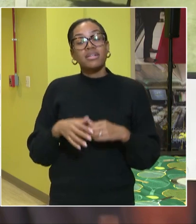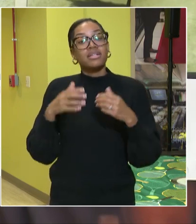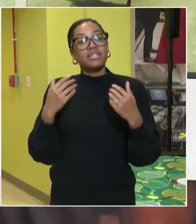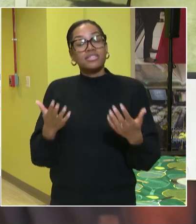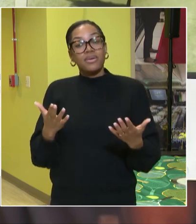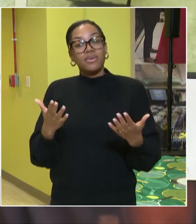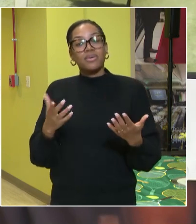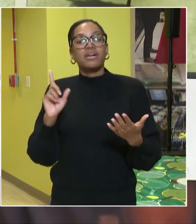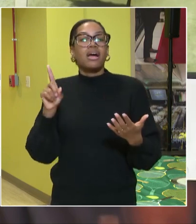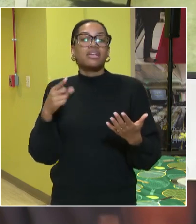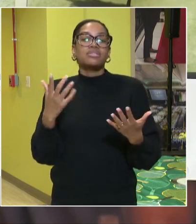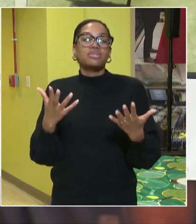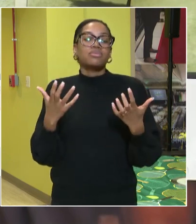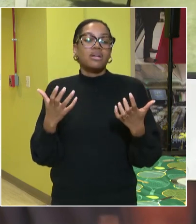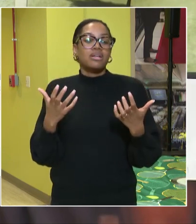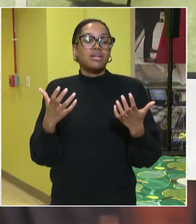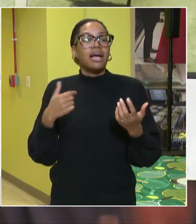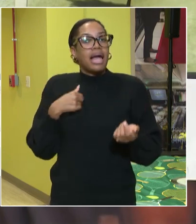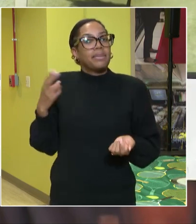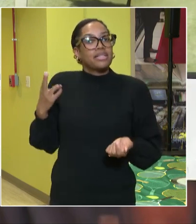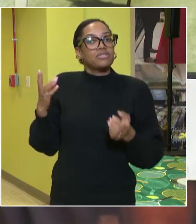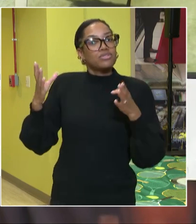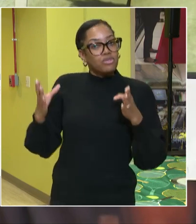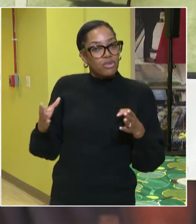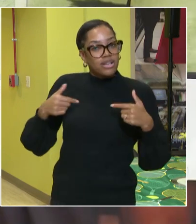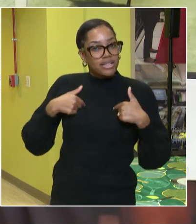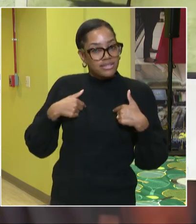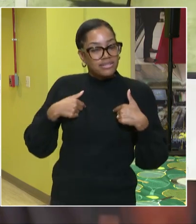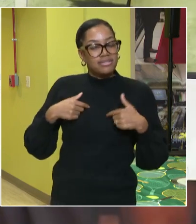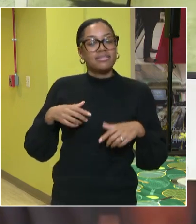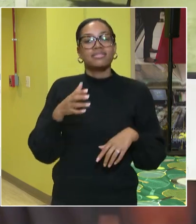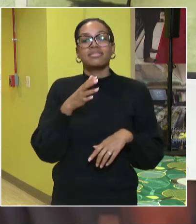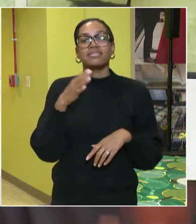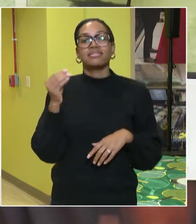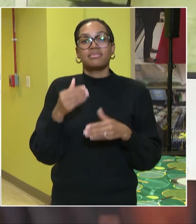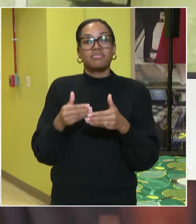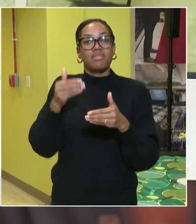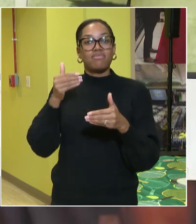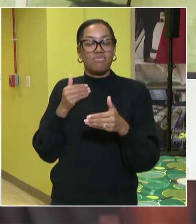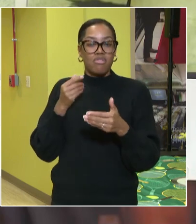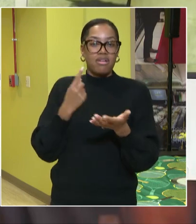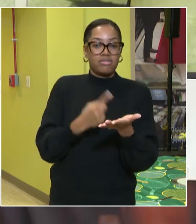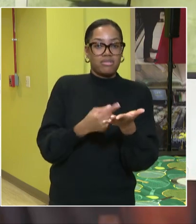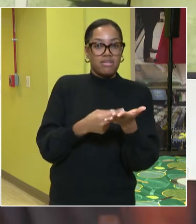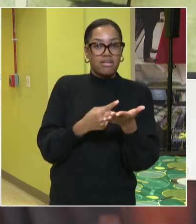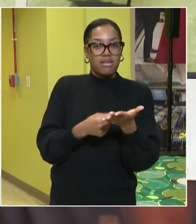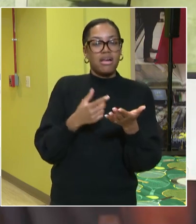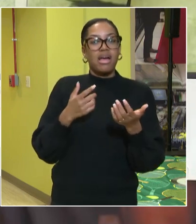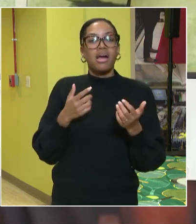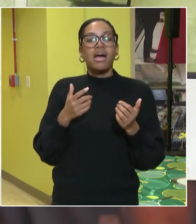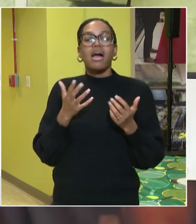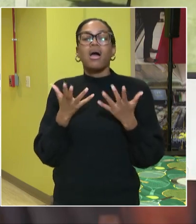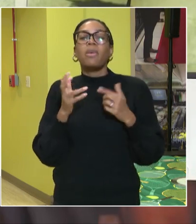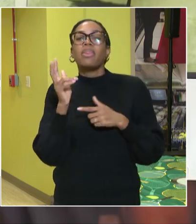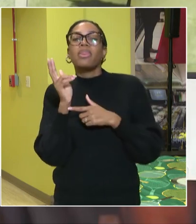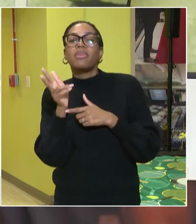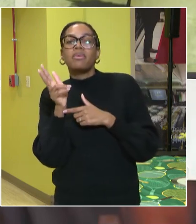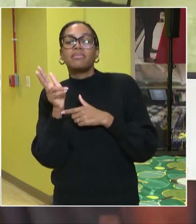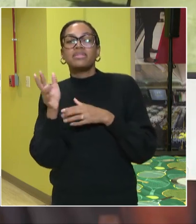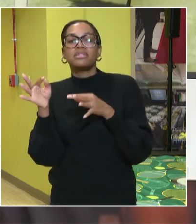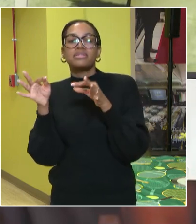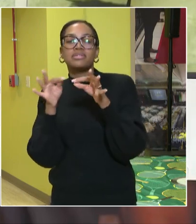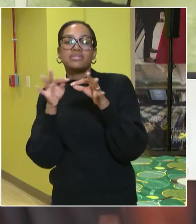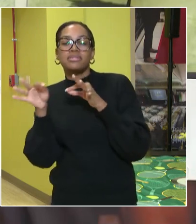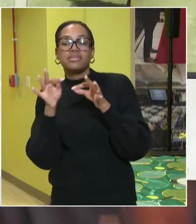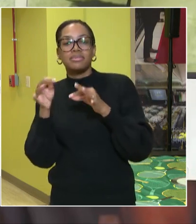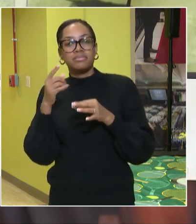So I just wanted, I'm a historian. And before I get to the part that I just want to spend about 3 minutes to tell you,